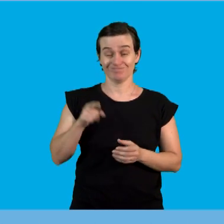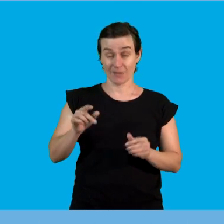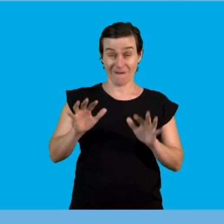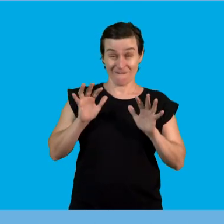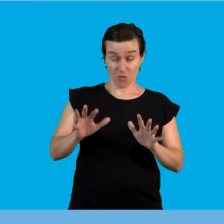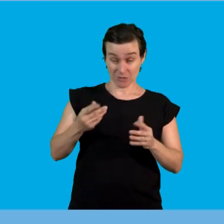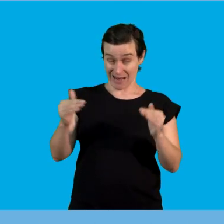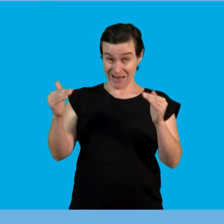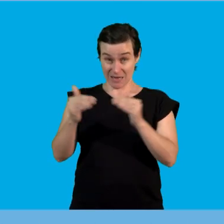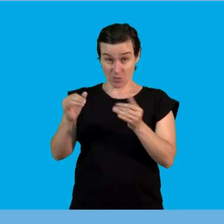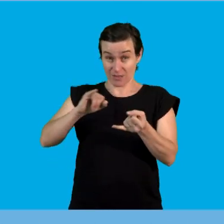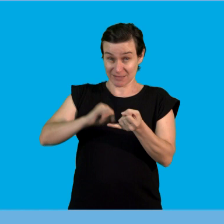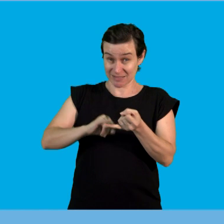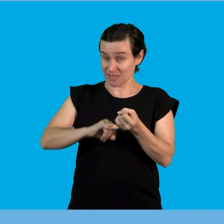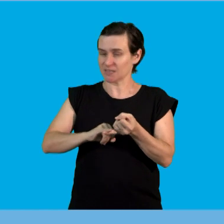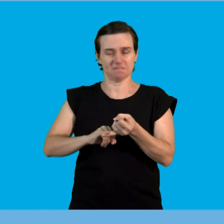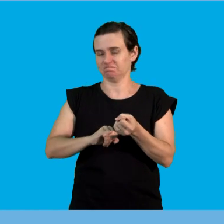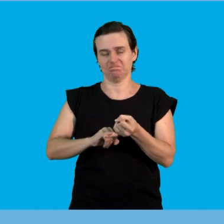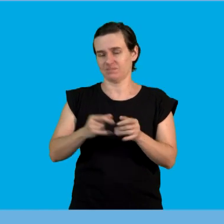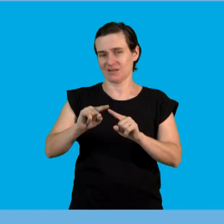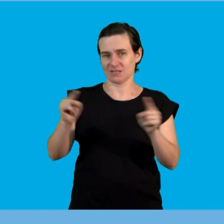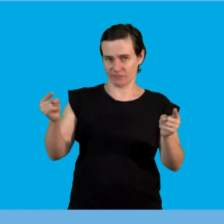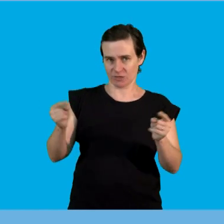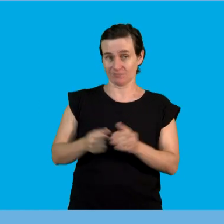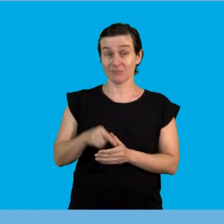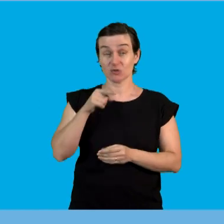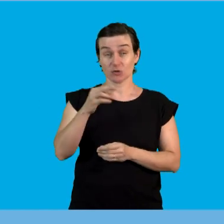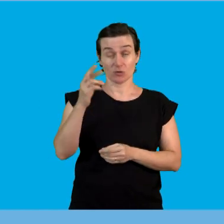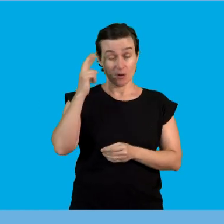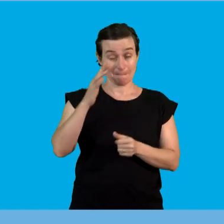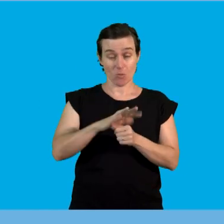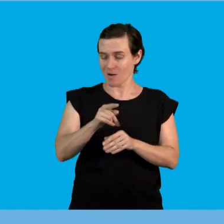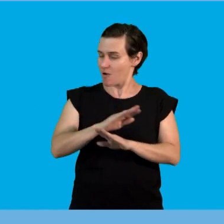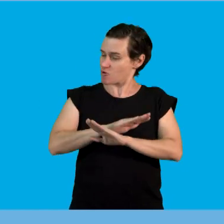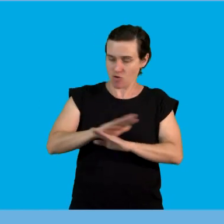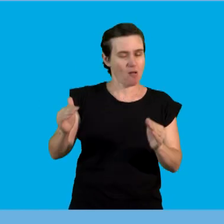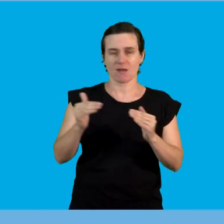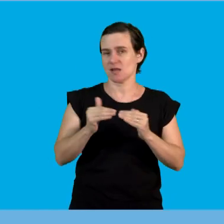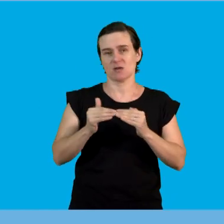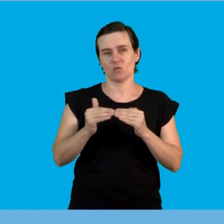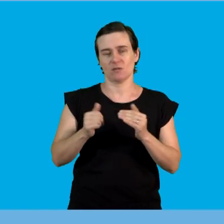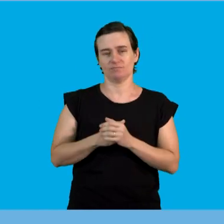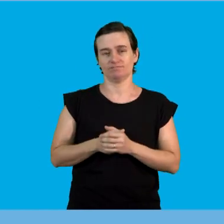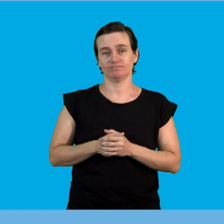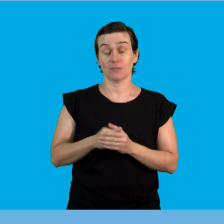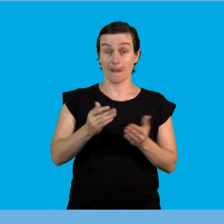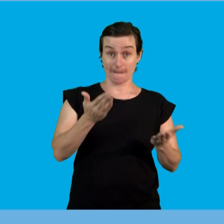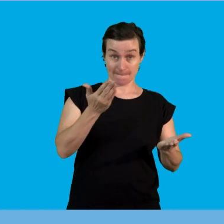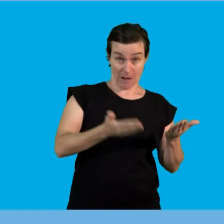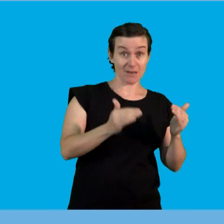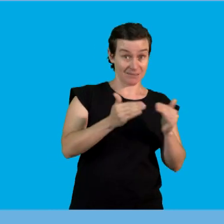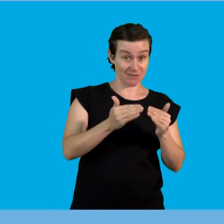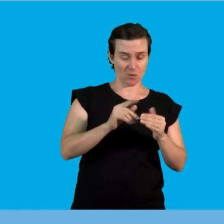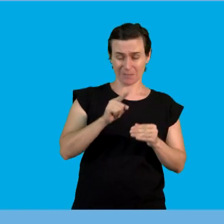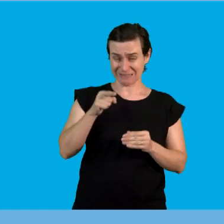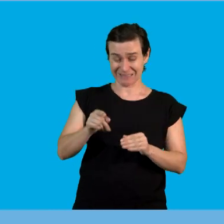now forces that are not equal in size. Remember, important, not equal in size. The balanced forces are equal in